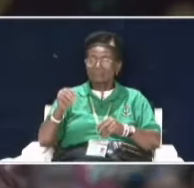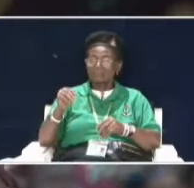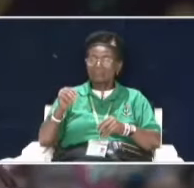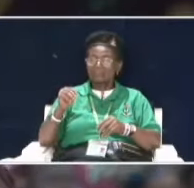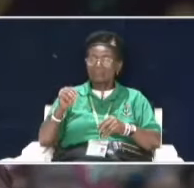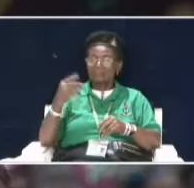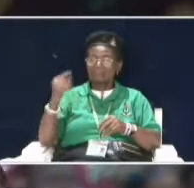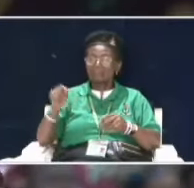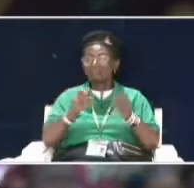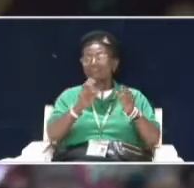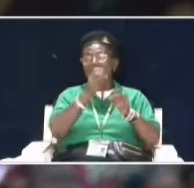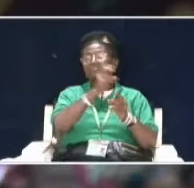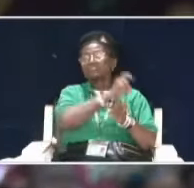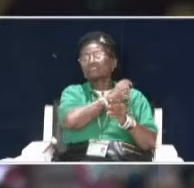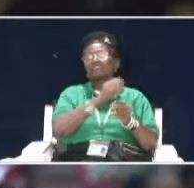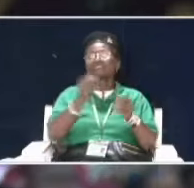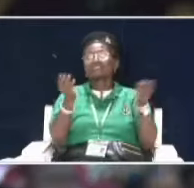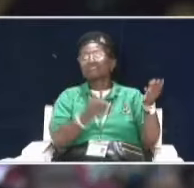the police moved in.